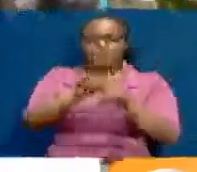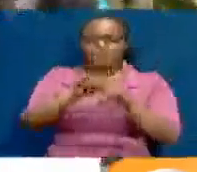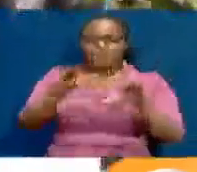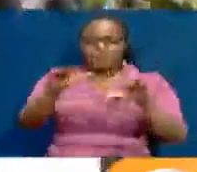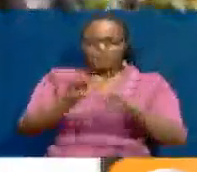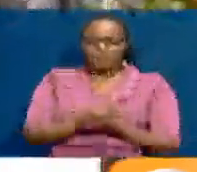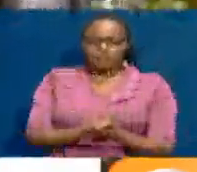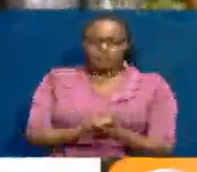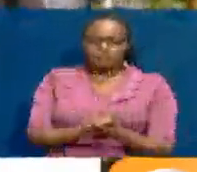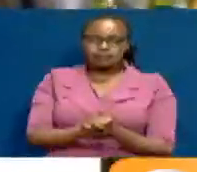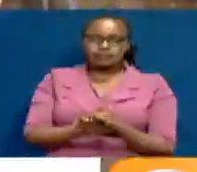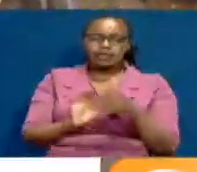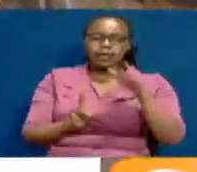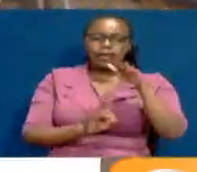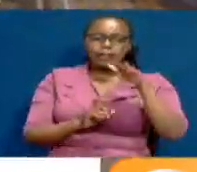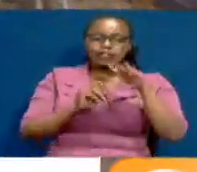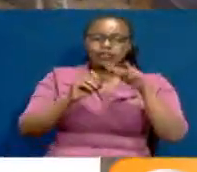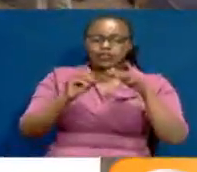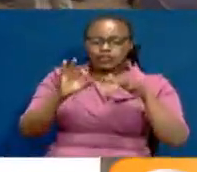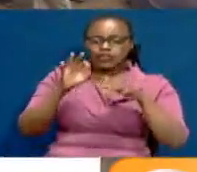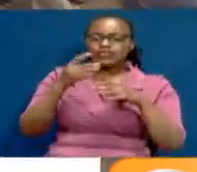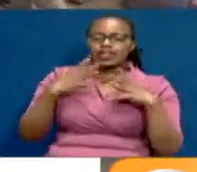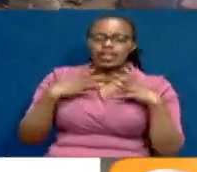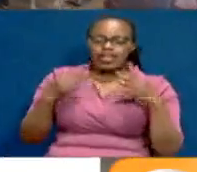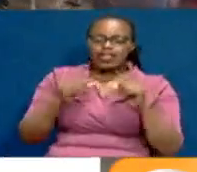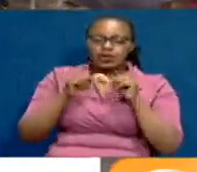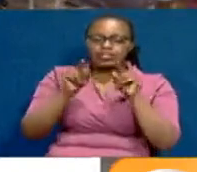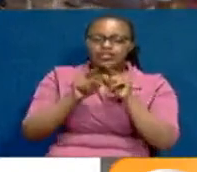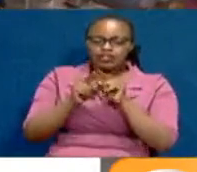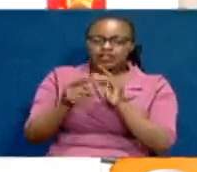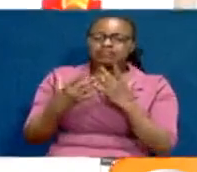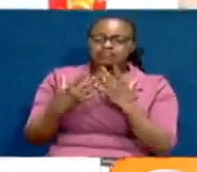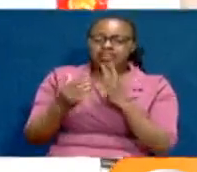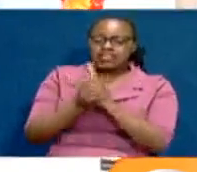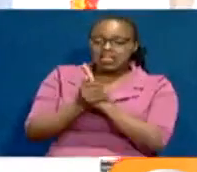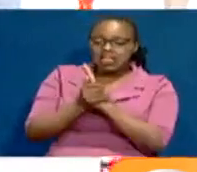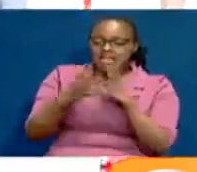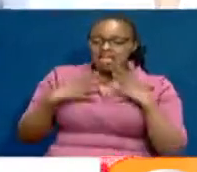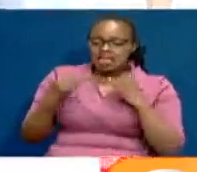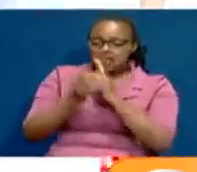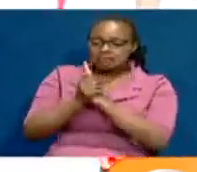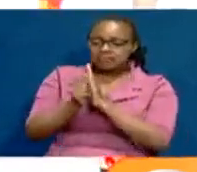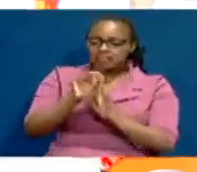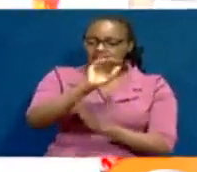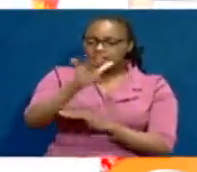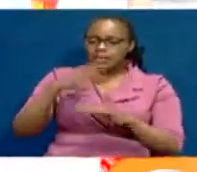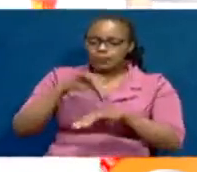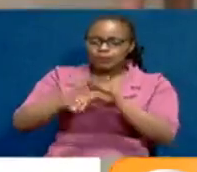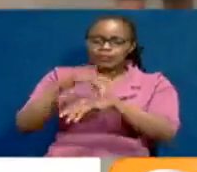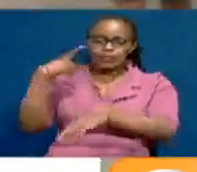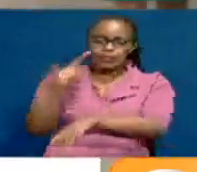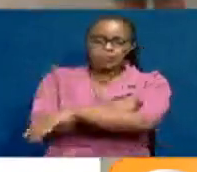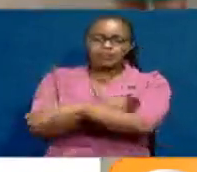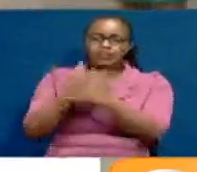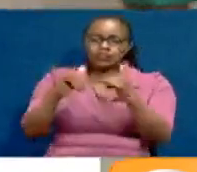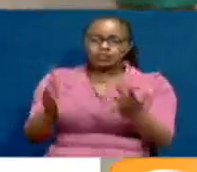According to the Ministry of Health, COVID infections are on the rise. Health experts continue to call on Kenyans to get vaccinated to boost